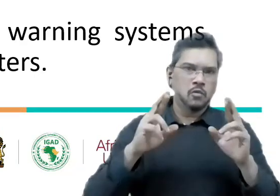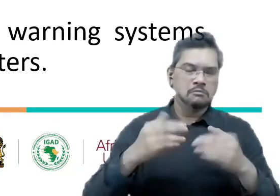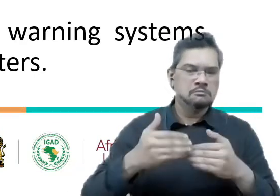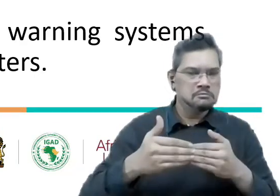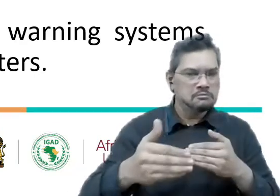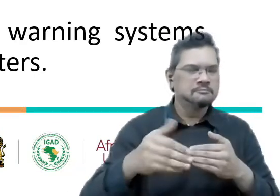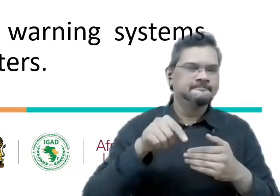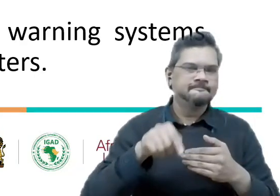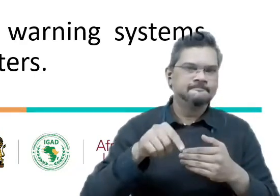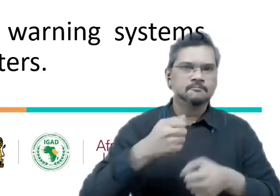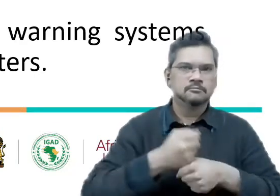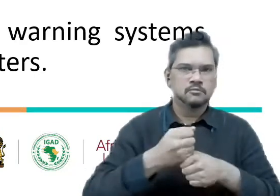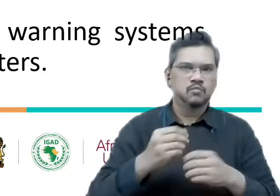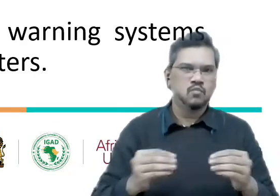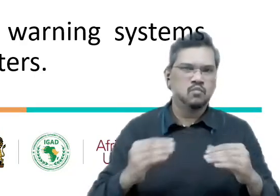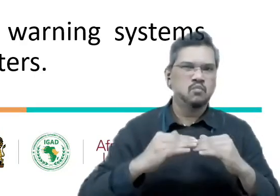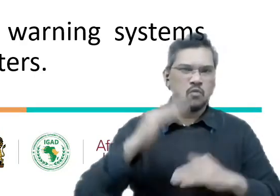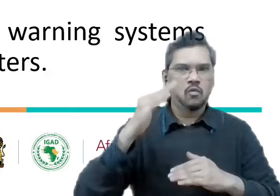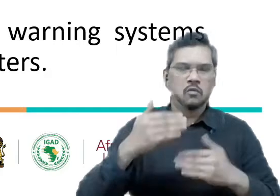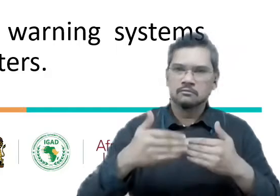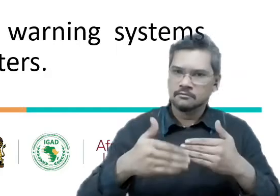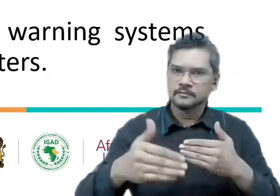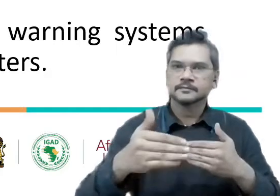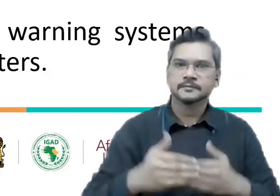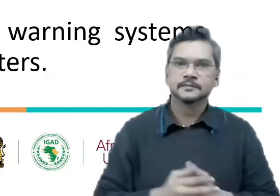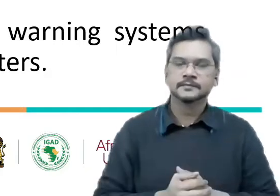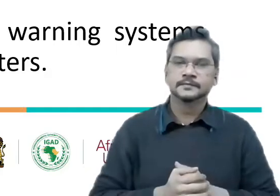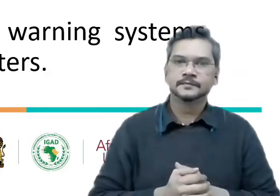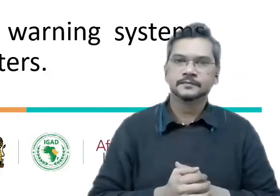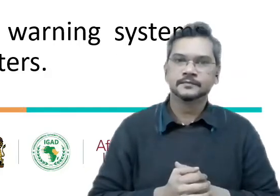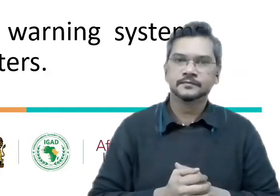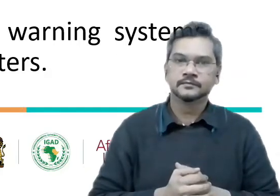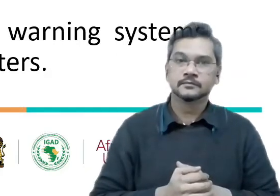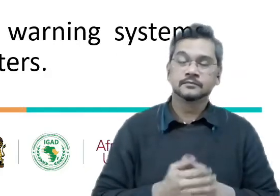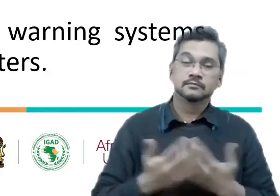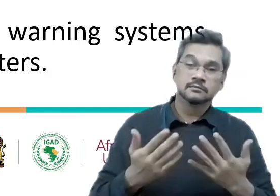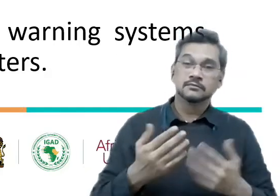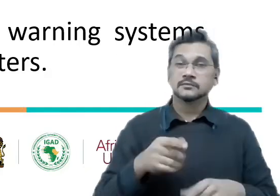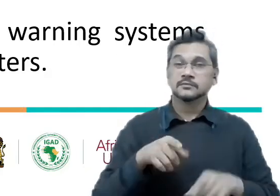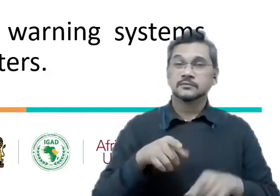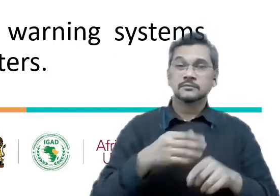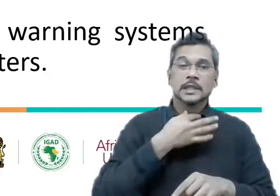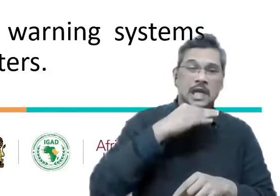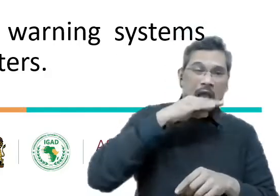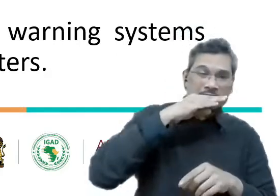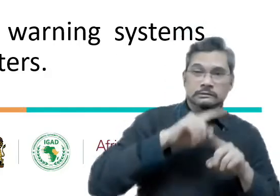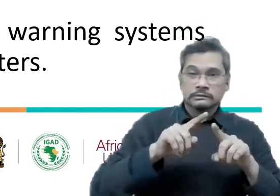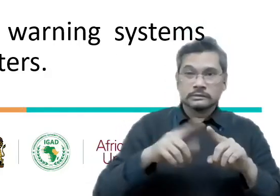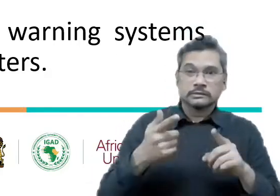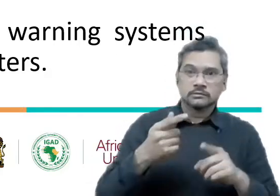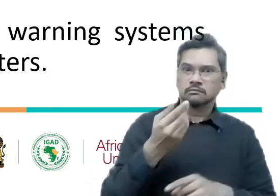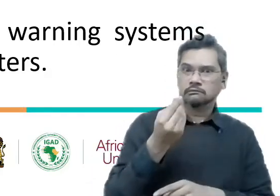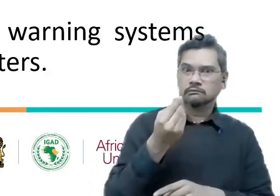In terms of risk financing, DRR initiatives targeting communities should be an international and important